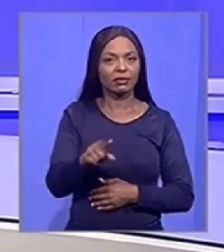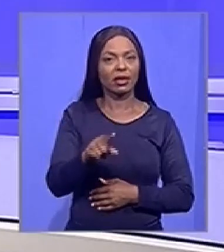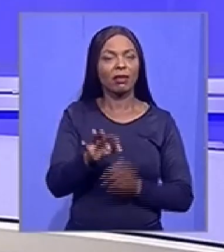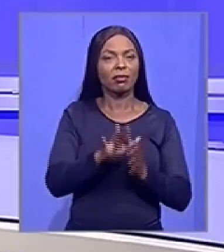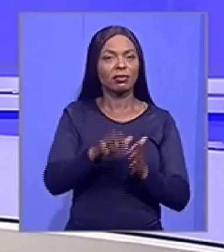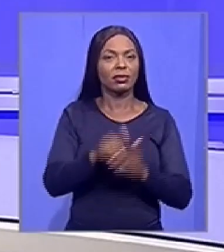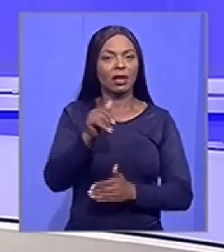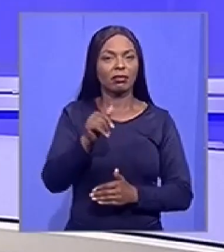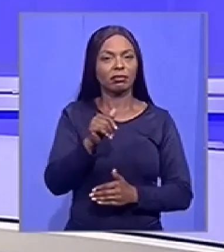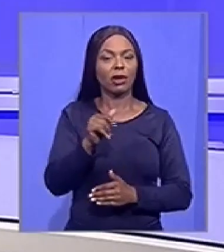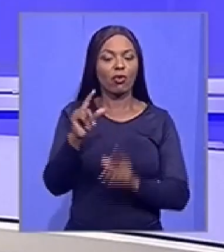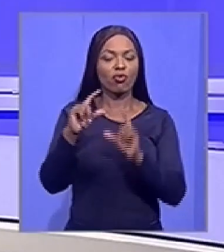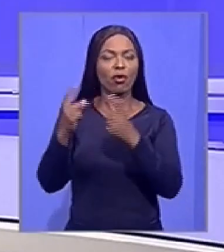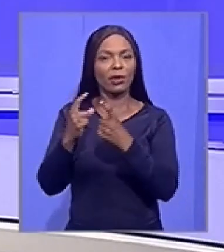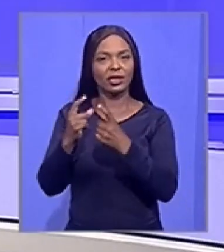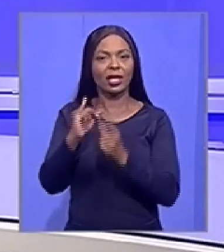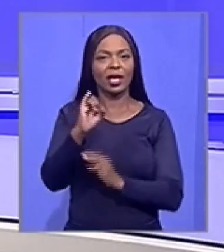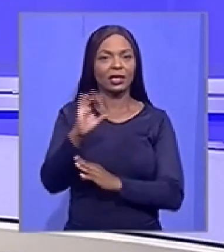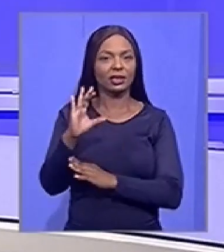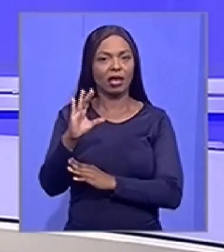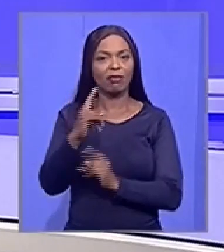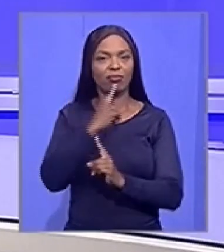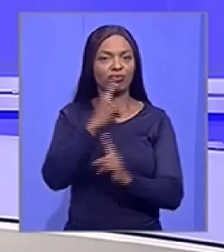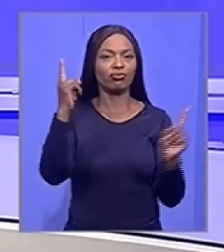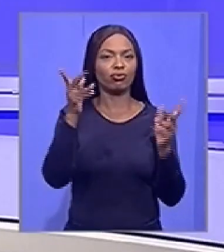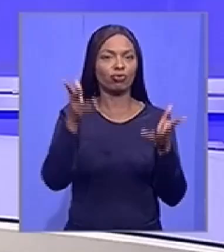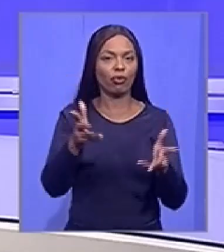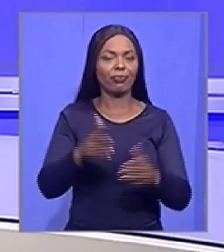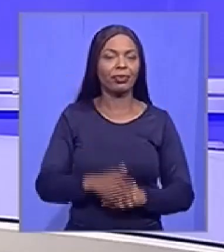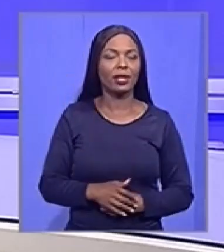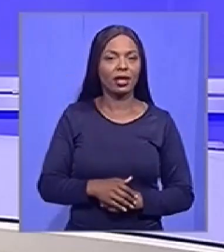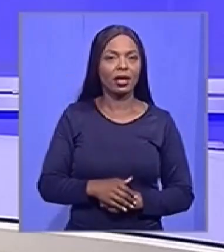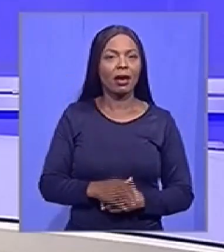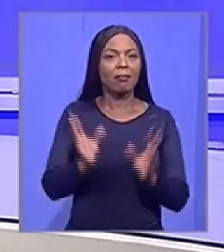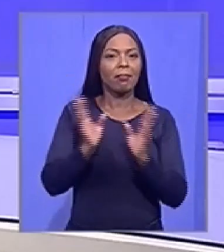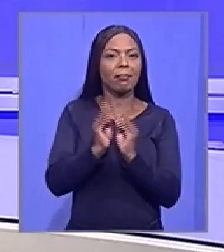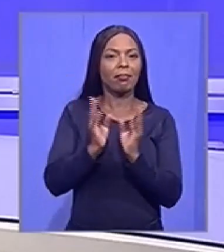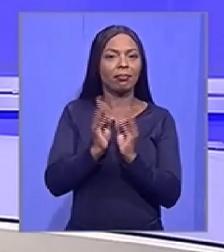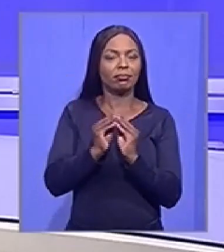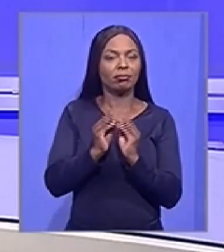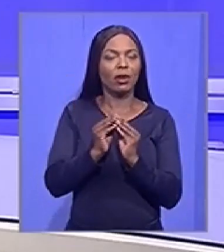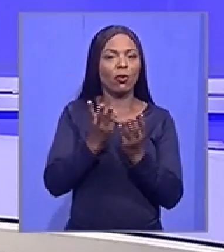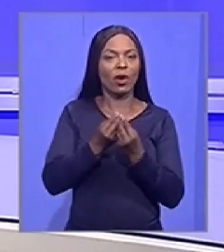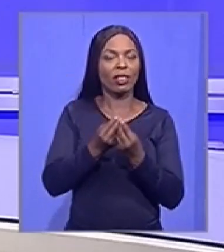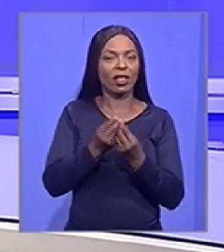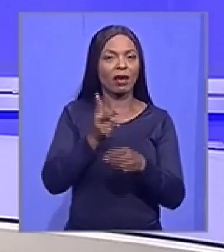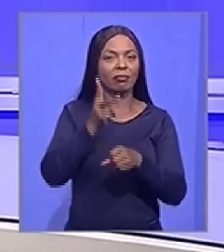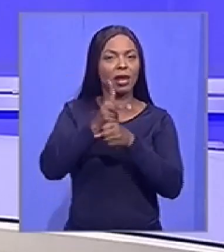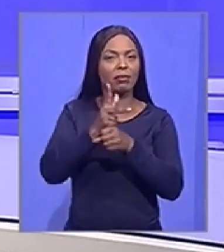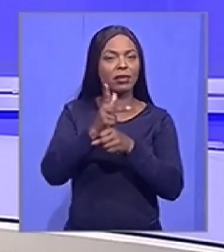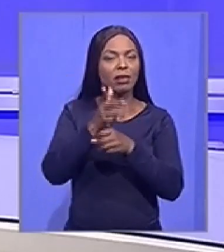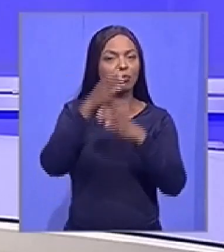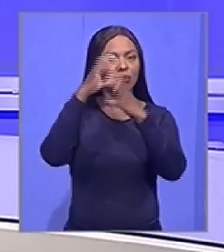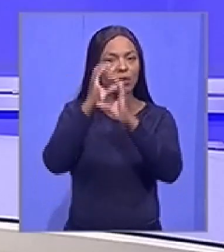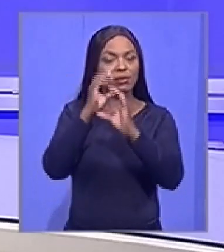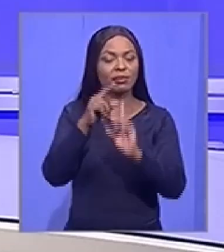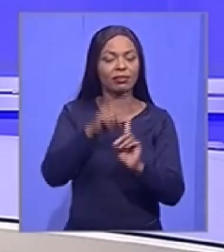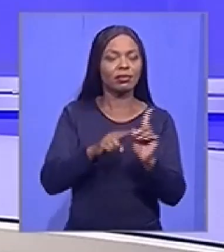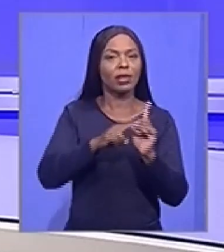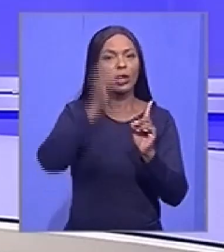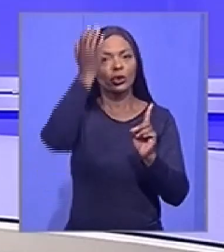se itsisitswe ke komishene e ikemetseng ya ditlhopho IEC kwa kopanong le bobega dikgang. Zuma ke ene fela mo lenaaneng